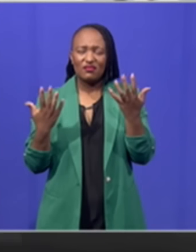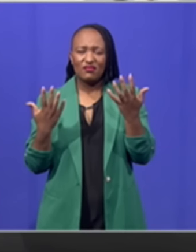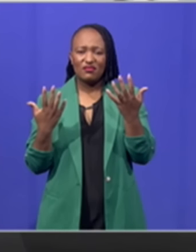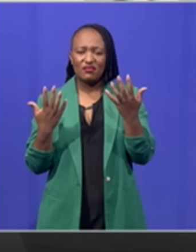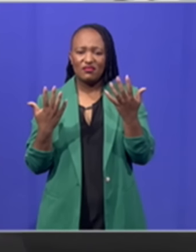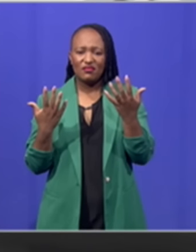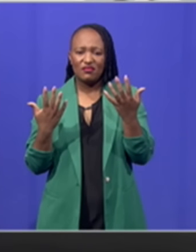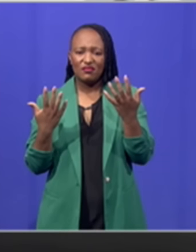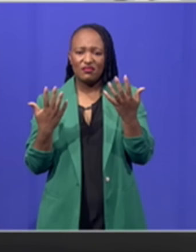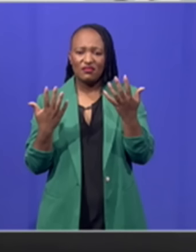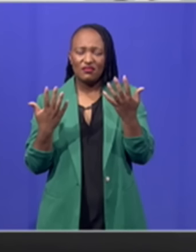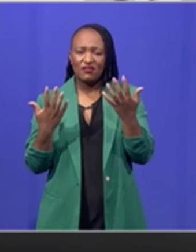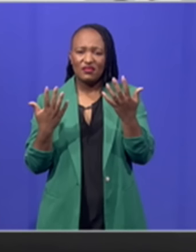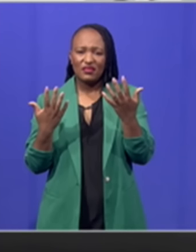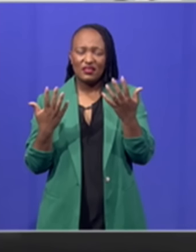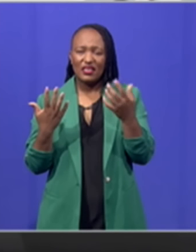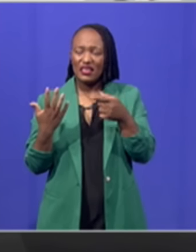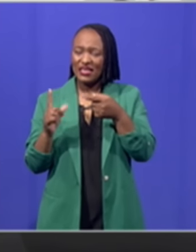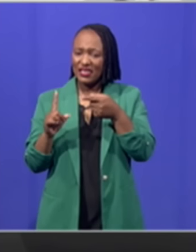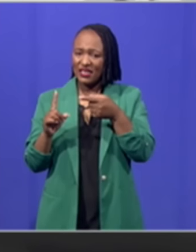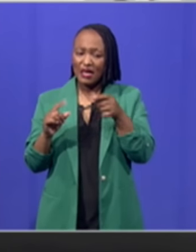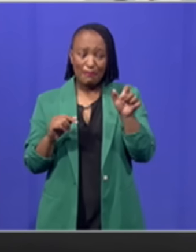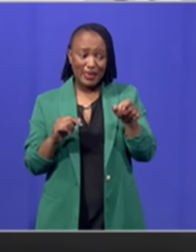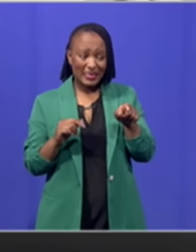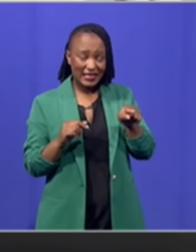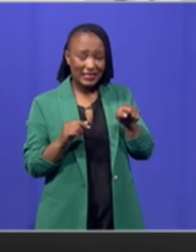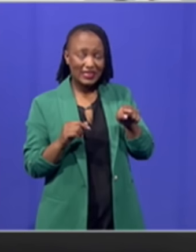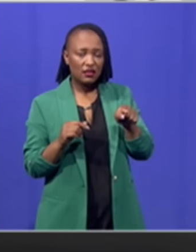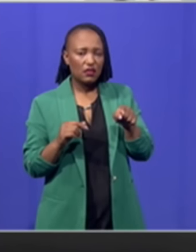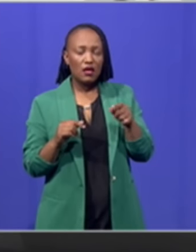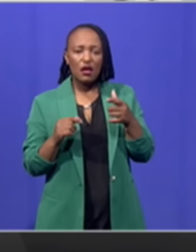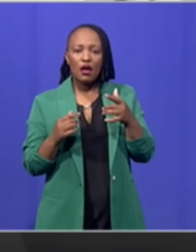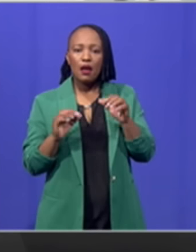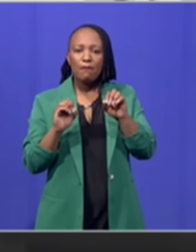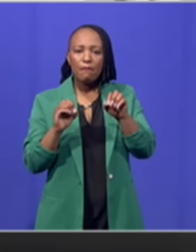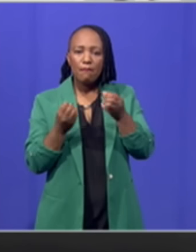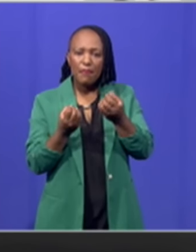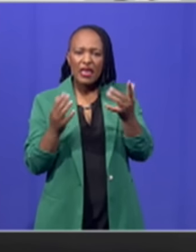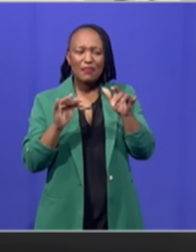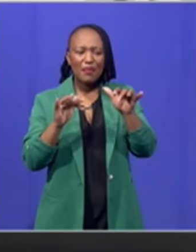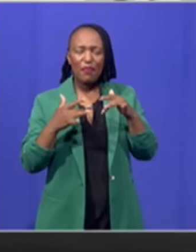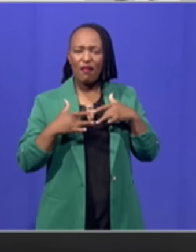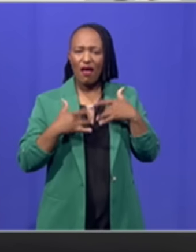He disturbed the lives of many people,